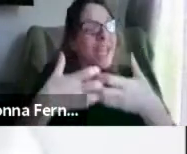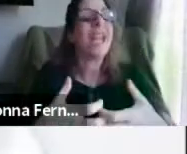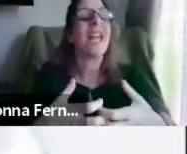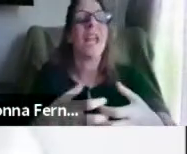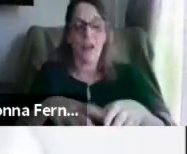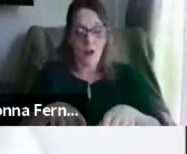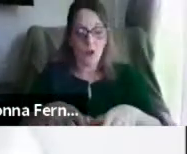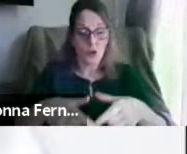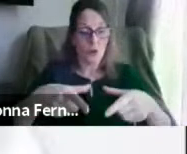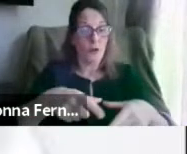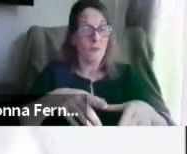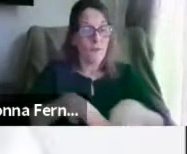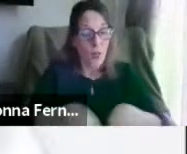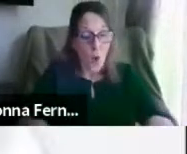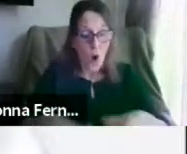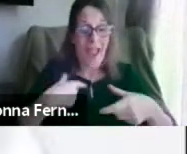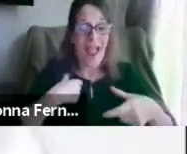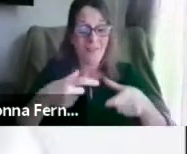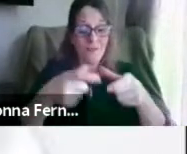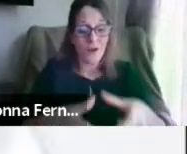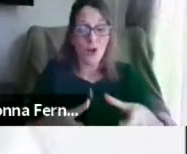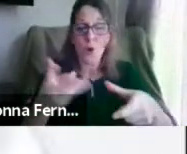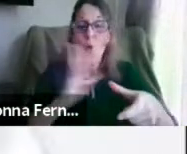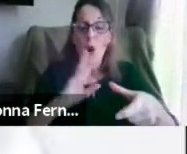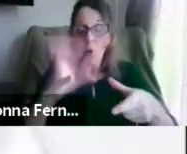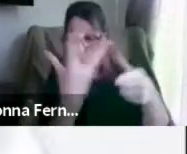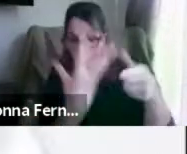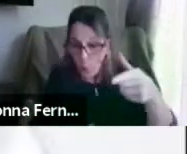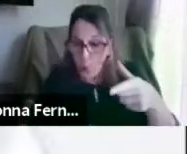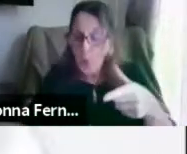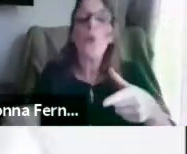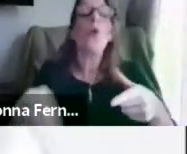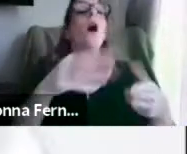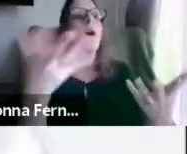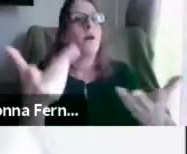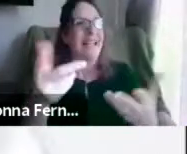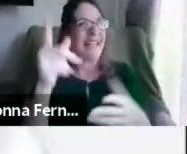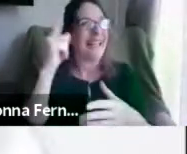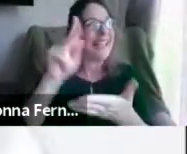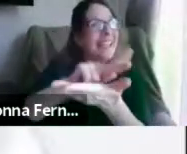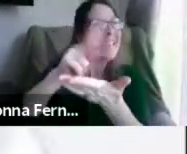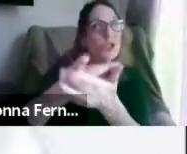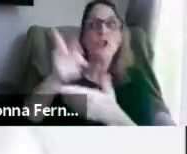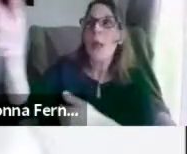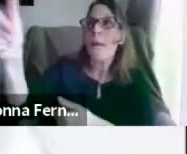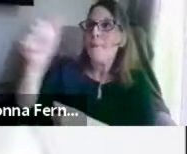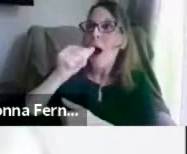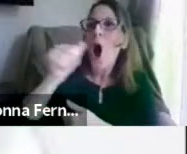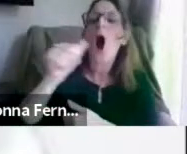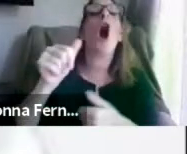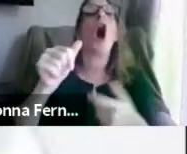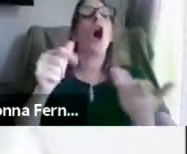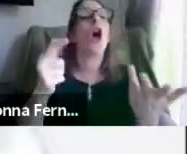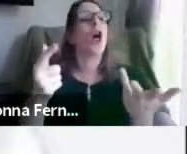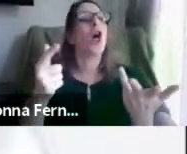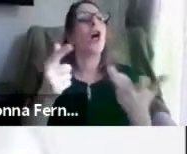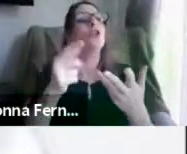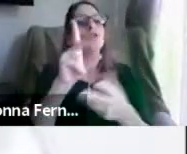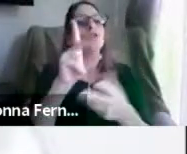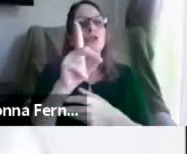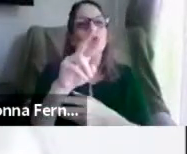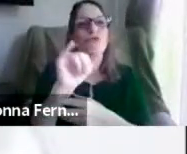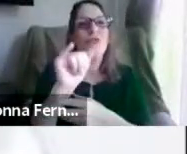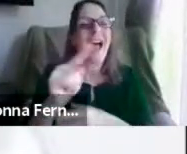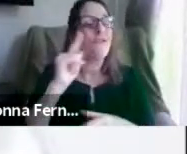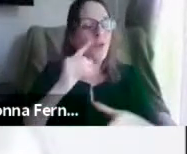drains, dish machines. A big one with the kitchens and the bars, especially when the bars reopen, the draft systems for the